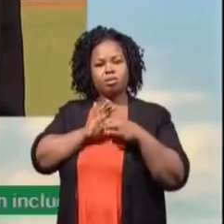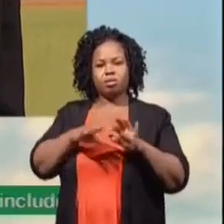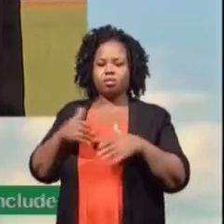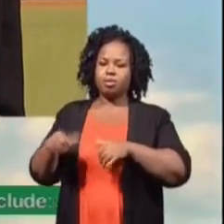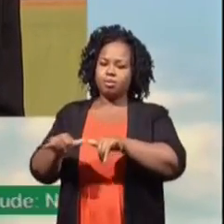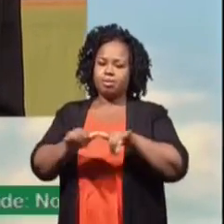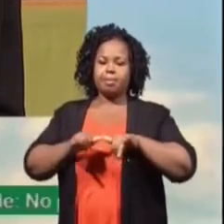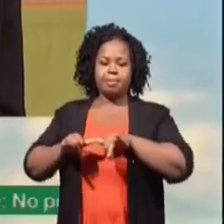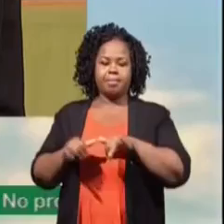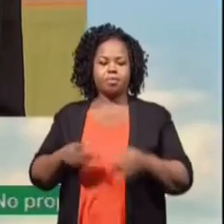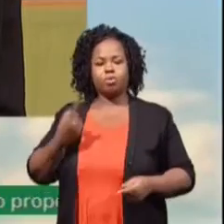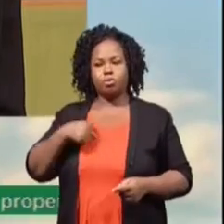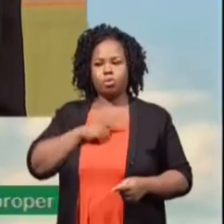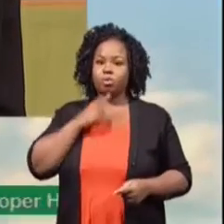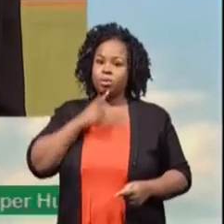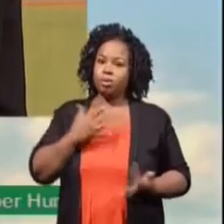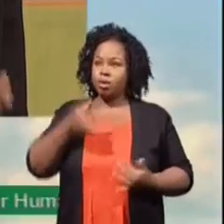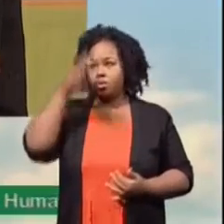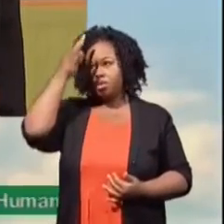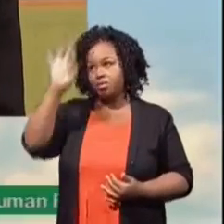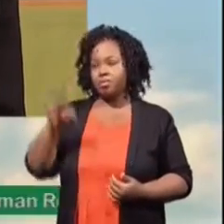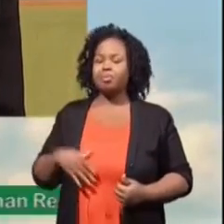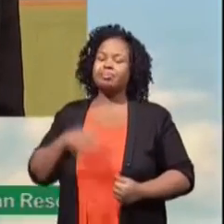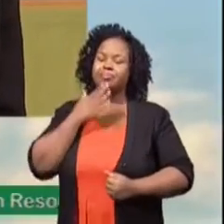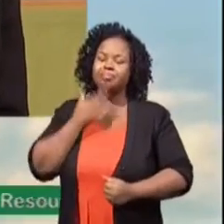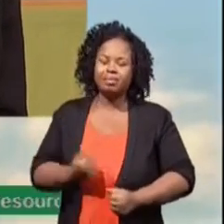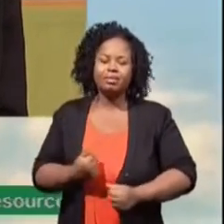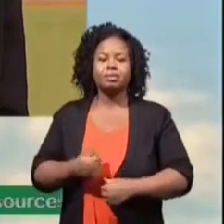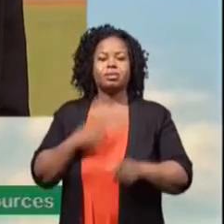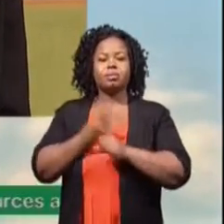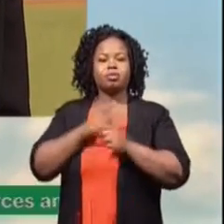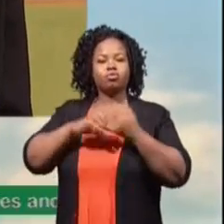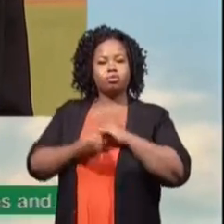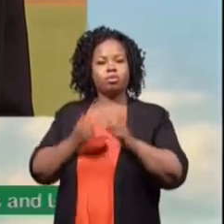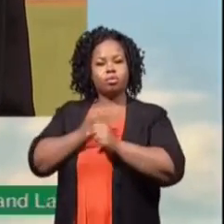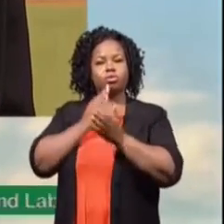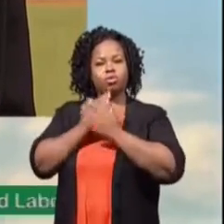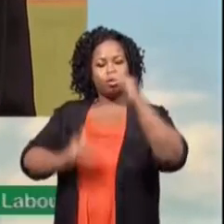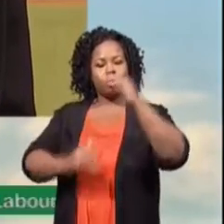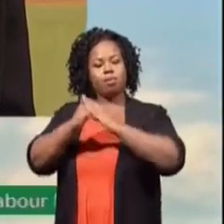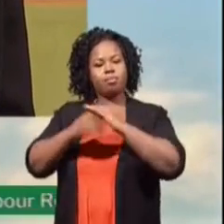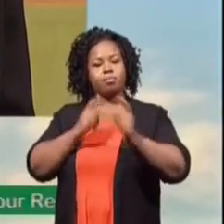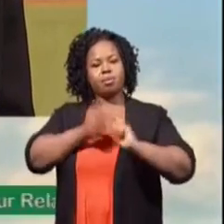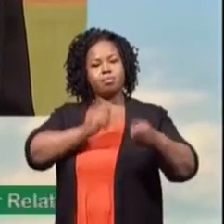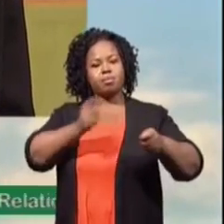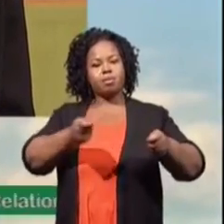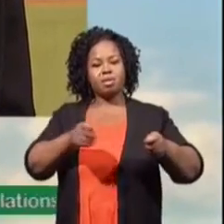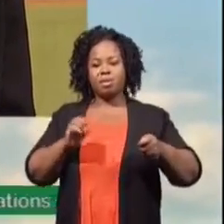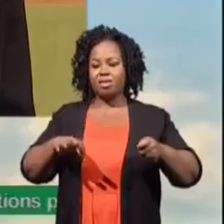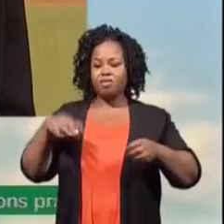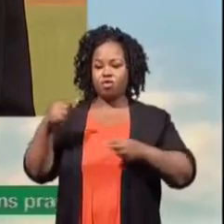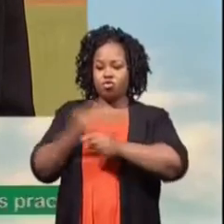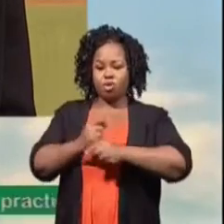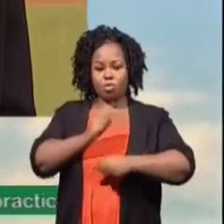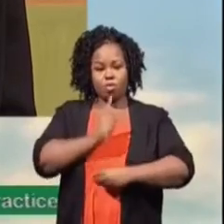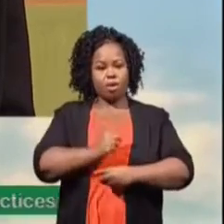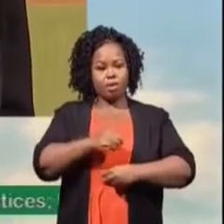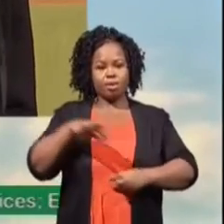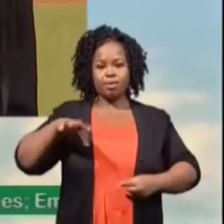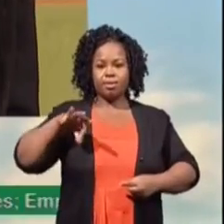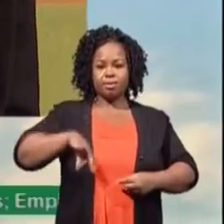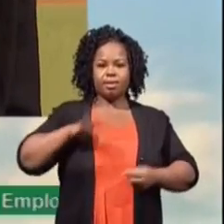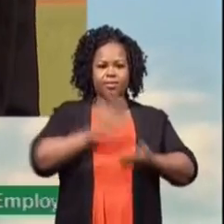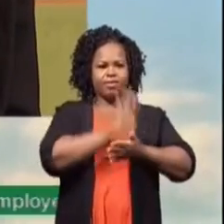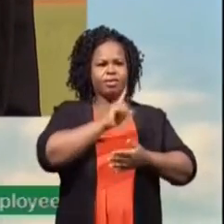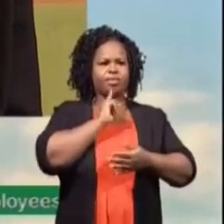alike so okwamanje sithi ku government sicela bayenze i benchmark u mistress waka grade 1 make ku 15000 i band yakhe sicela